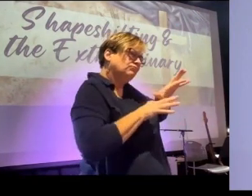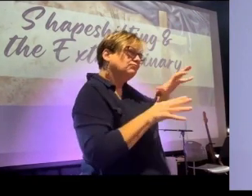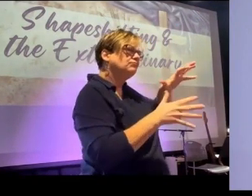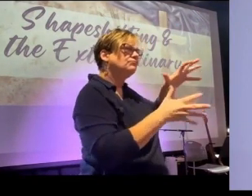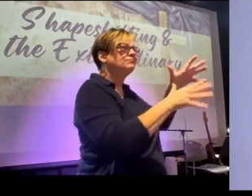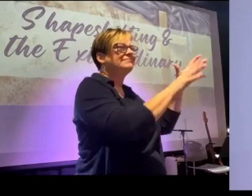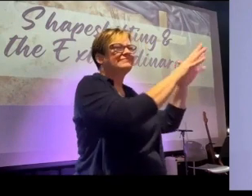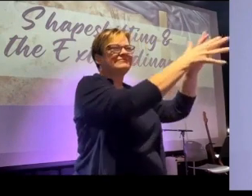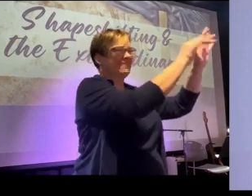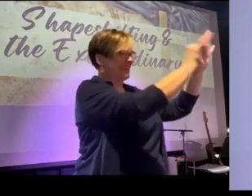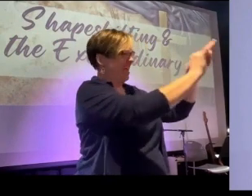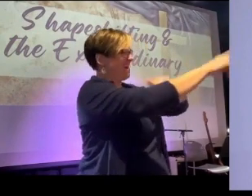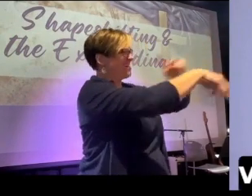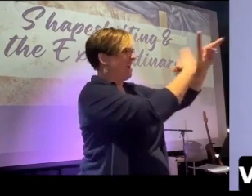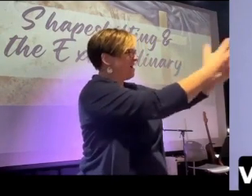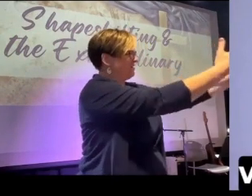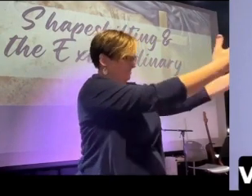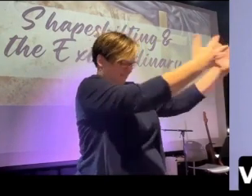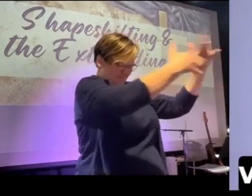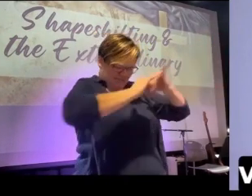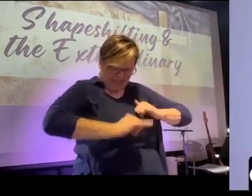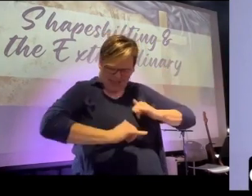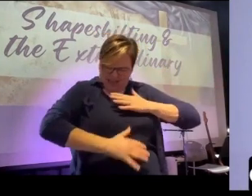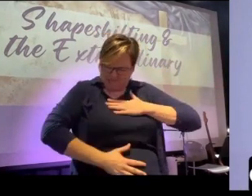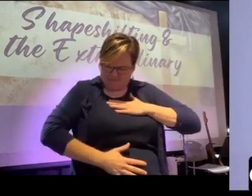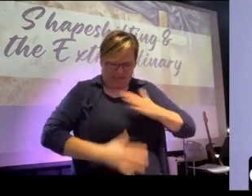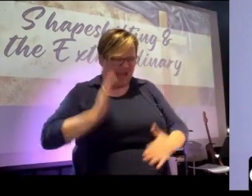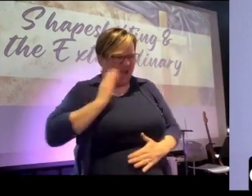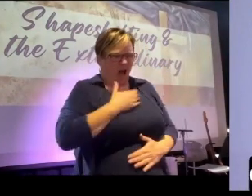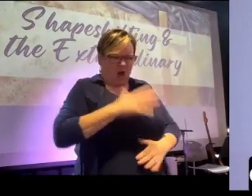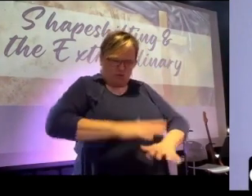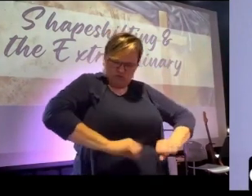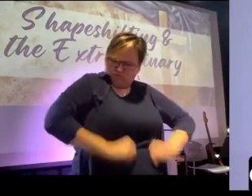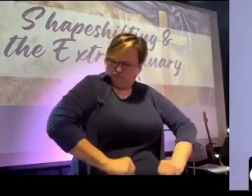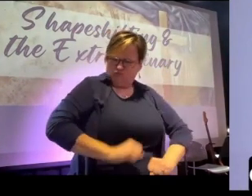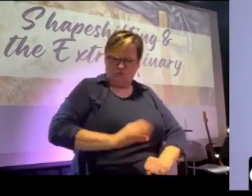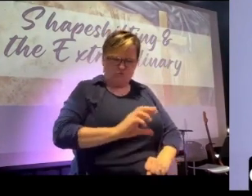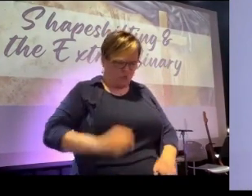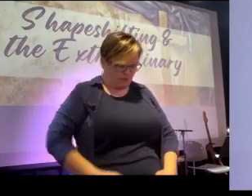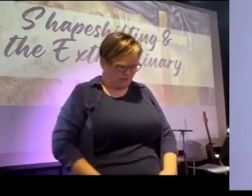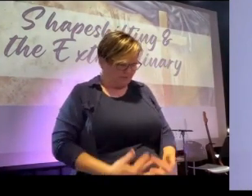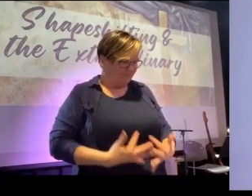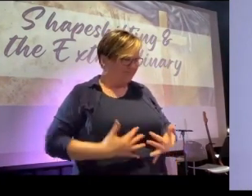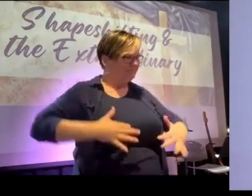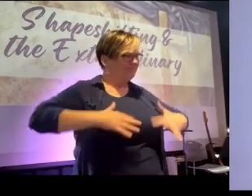We allow that which would come forth from our own spirit and own soul